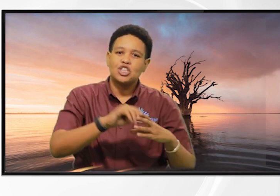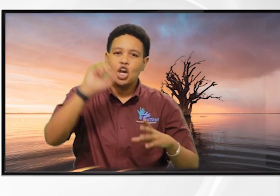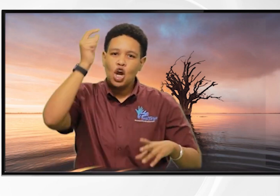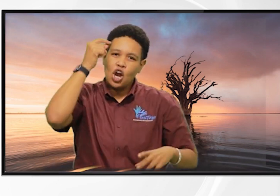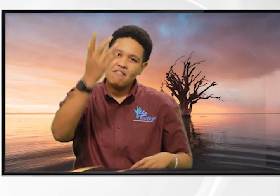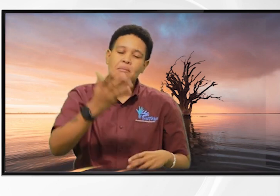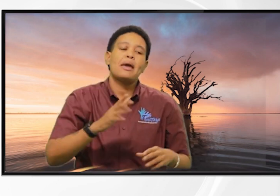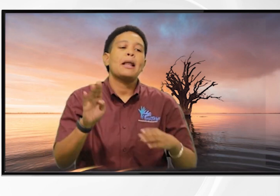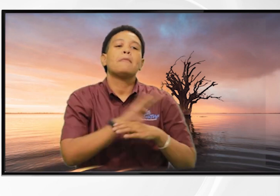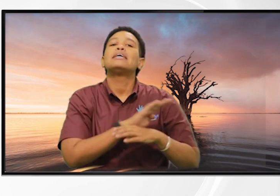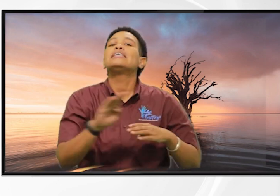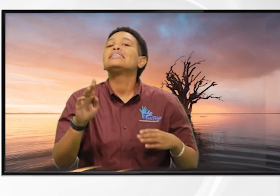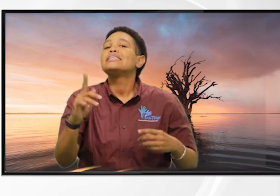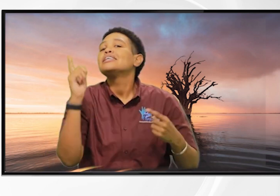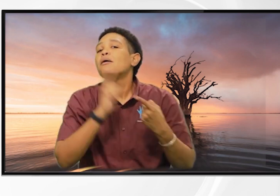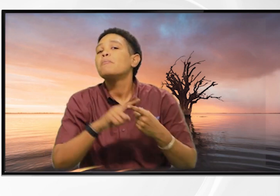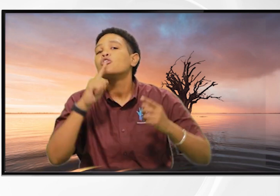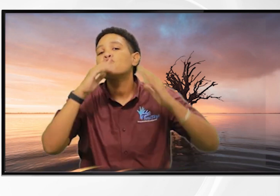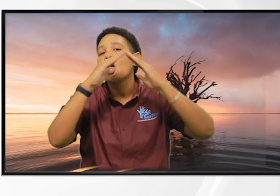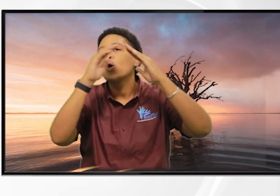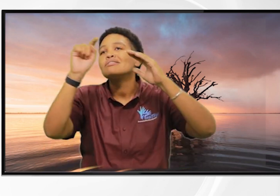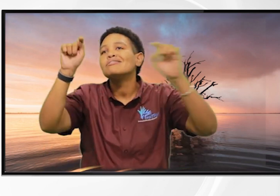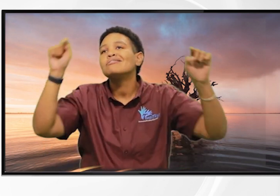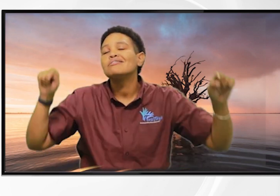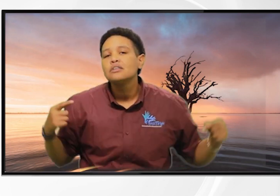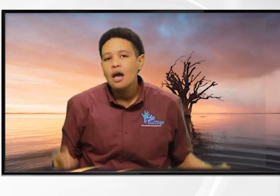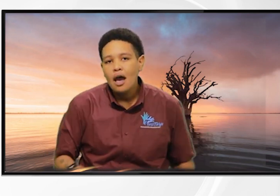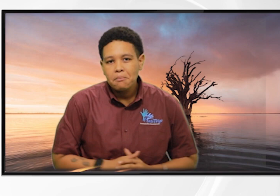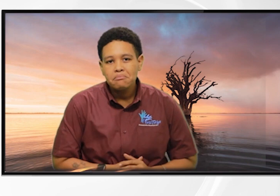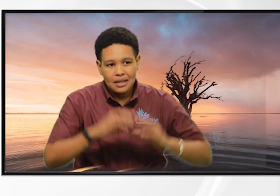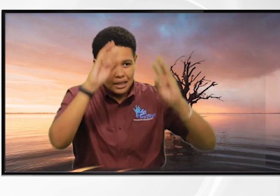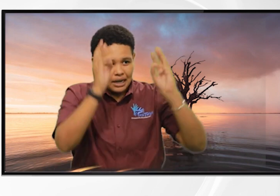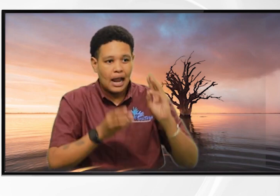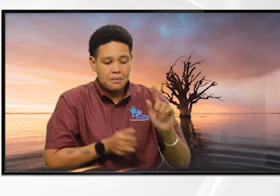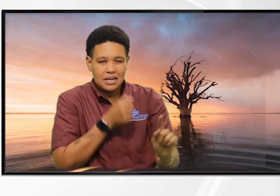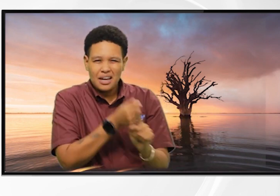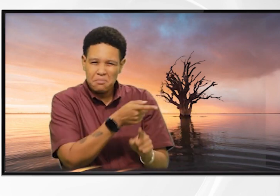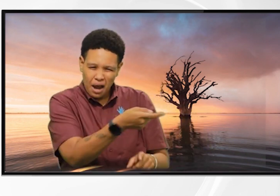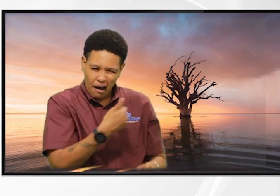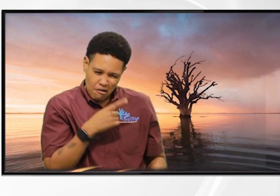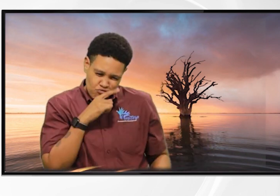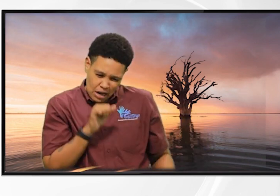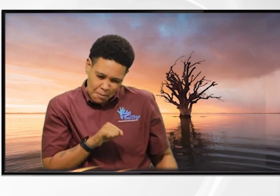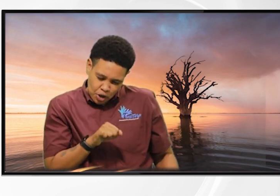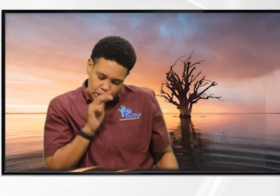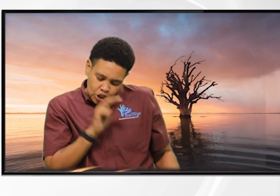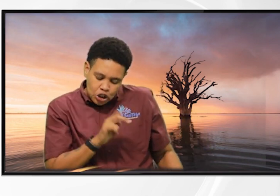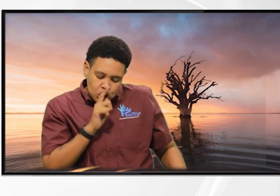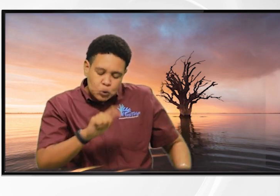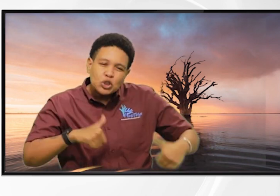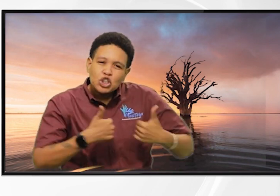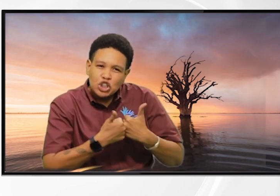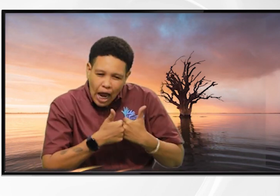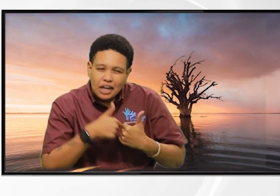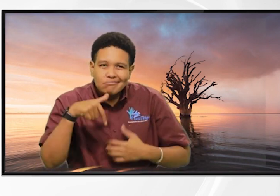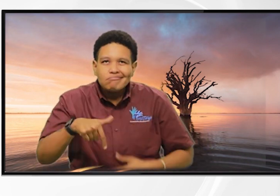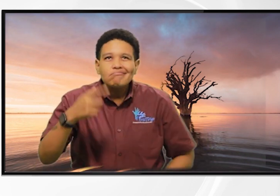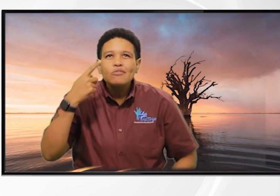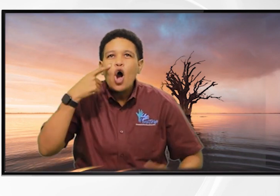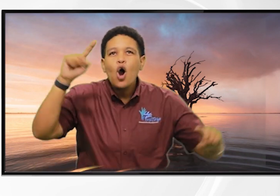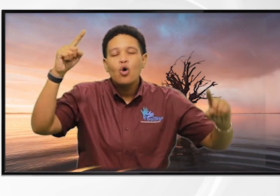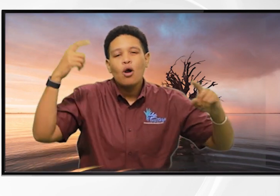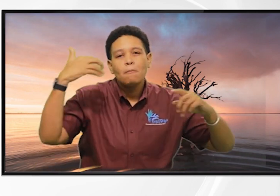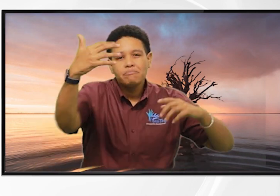government, business, and households. Climate impacts have the potential to challenge this